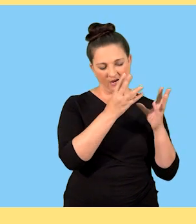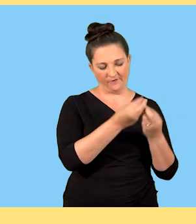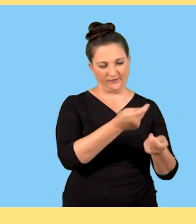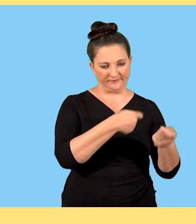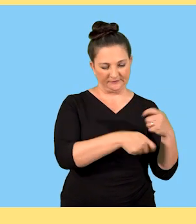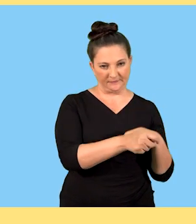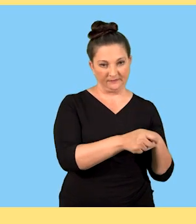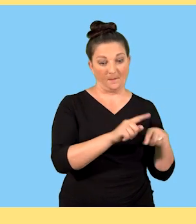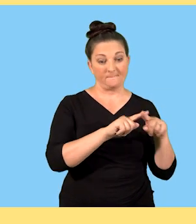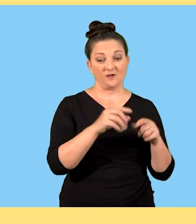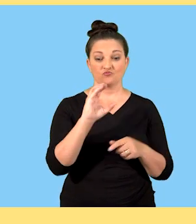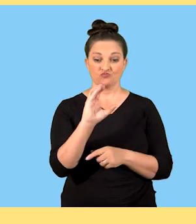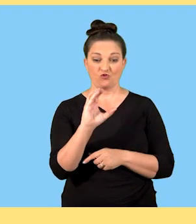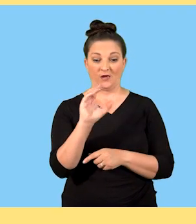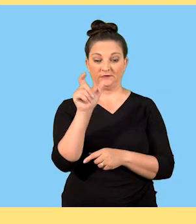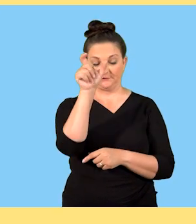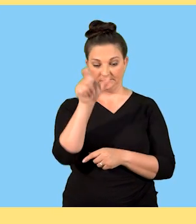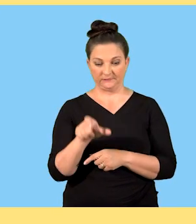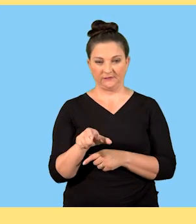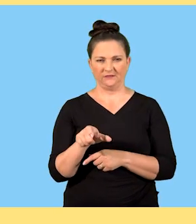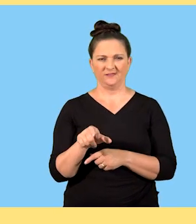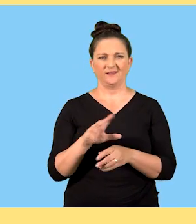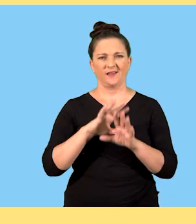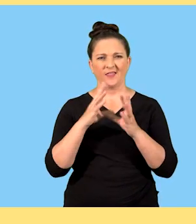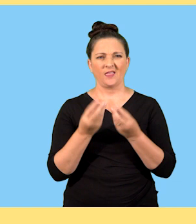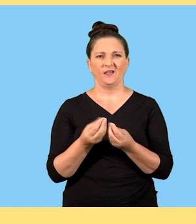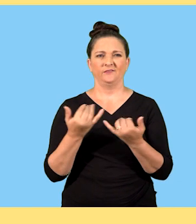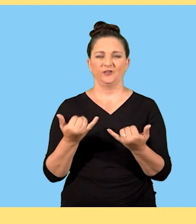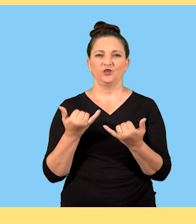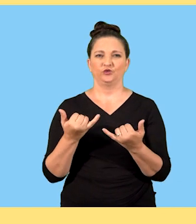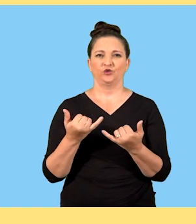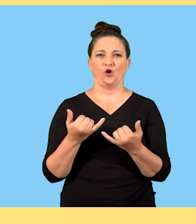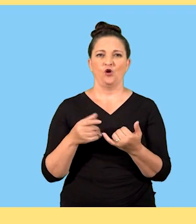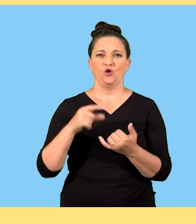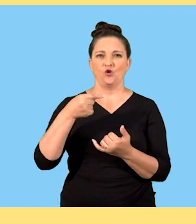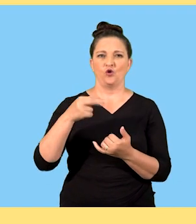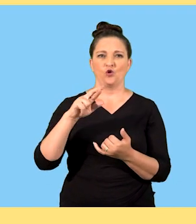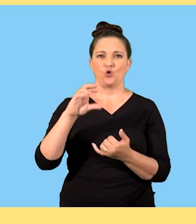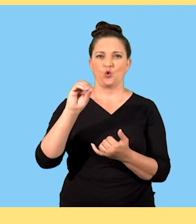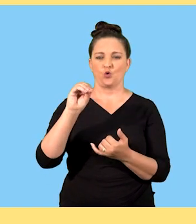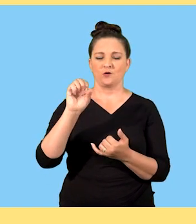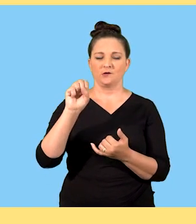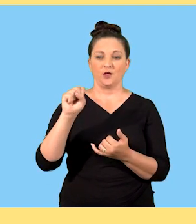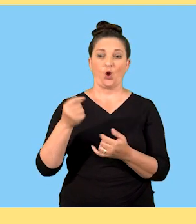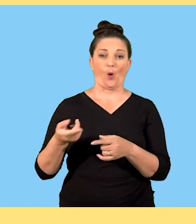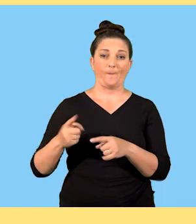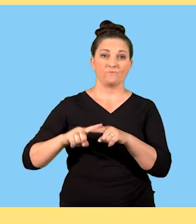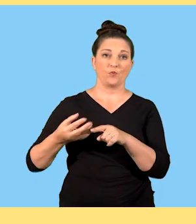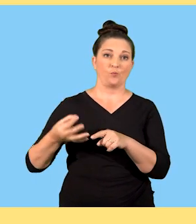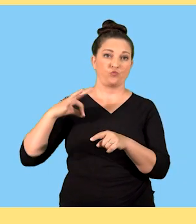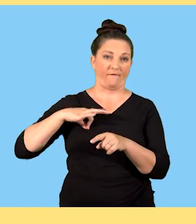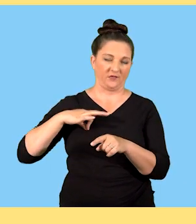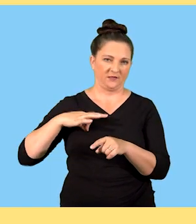debt insurance, all your expenses. On the credit side, you have your gross profit, that is from the trading